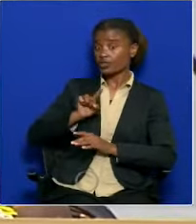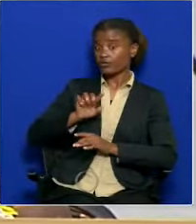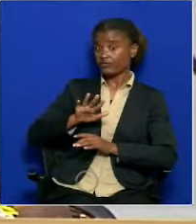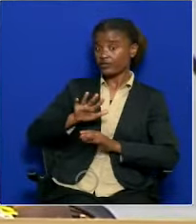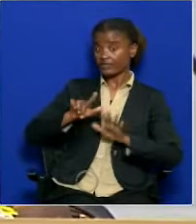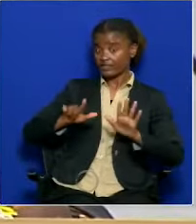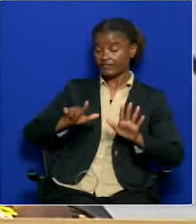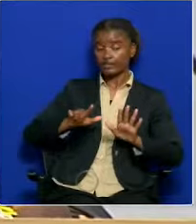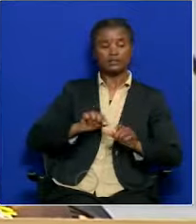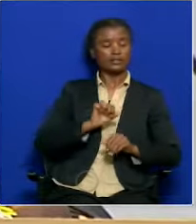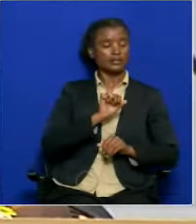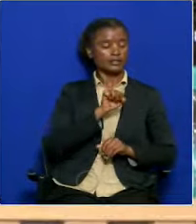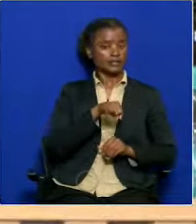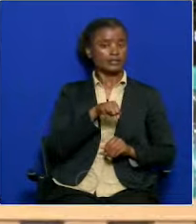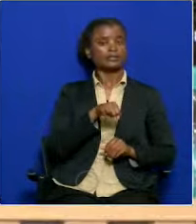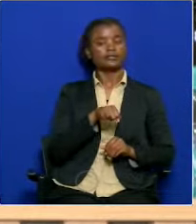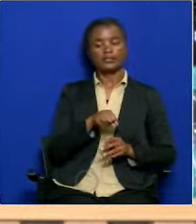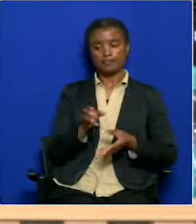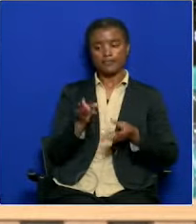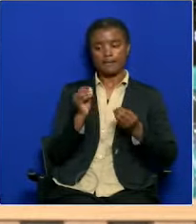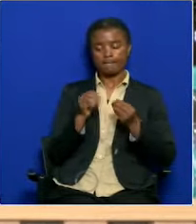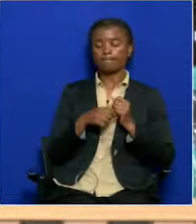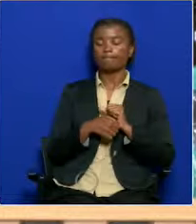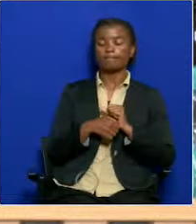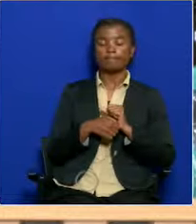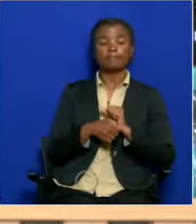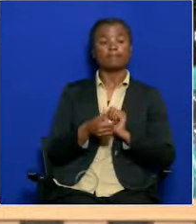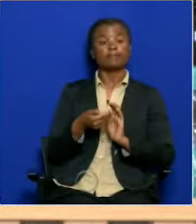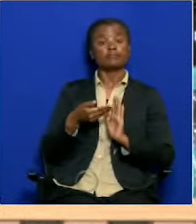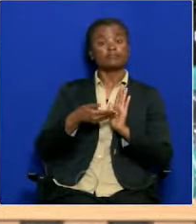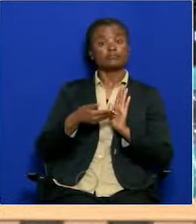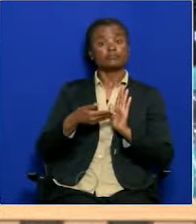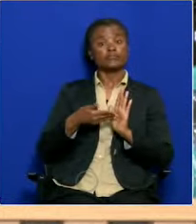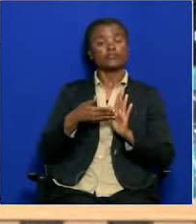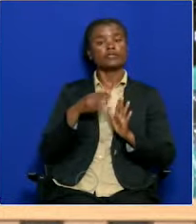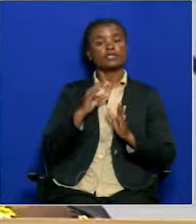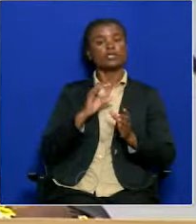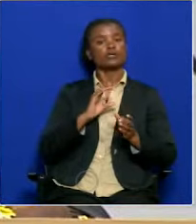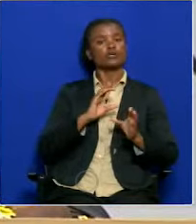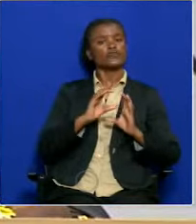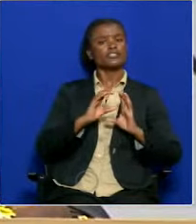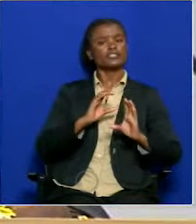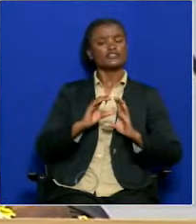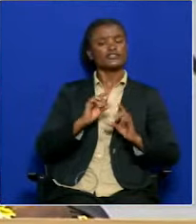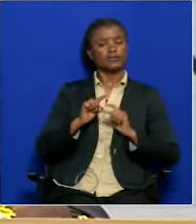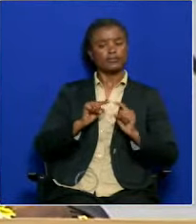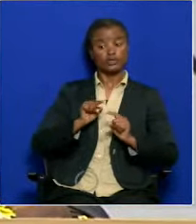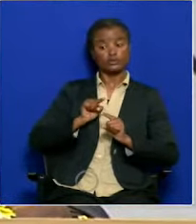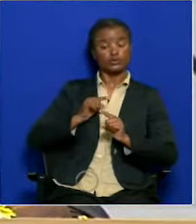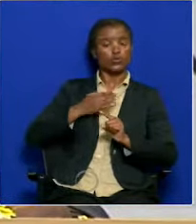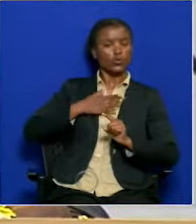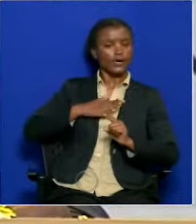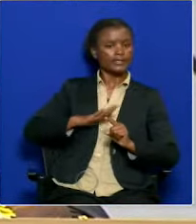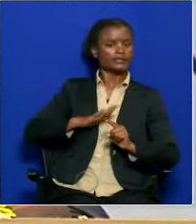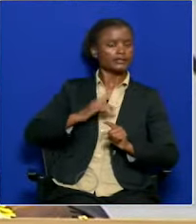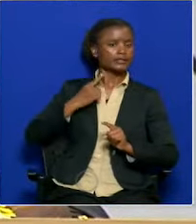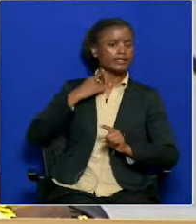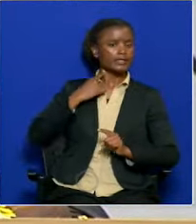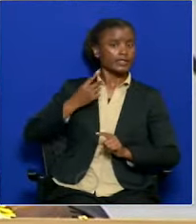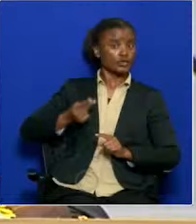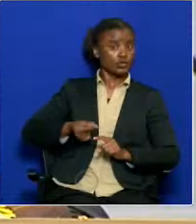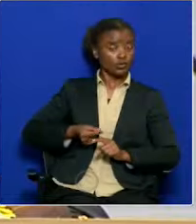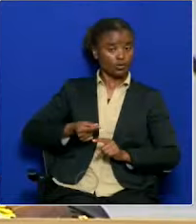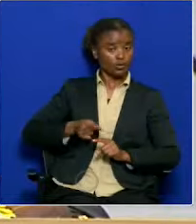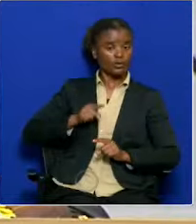There you had a conversation with him about wanting a dog, yes. and then he sent you pictures of what he was